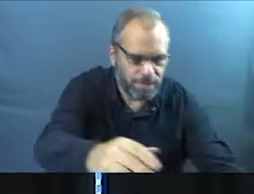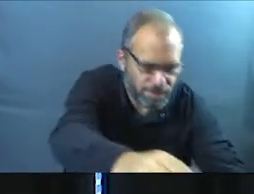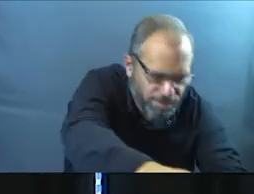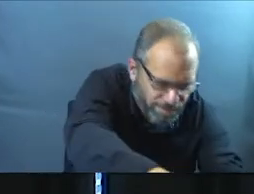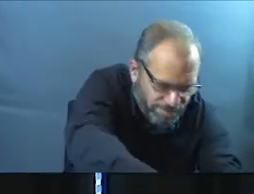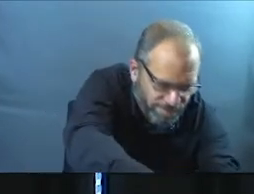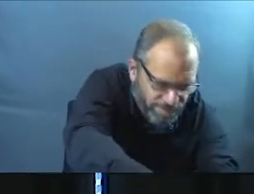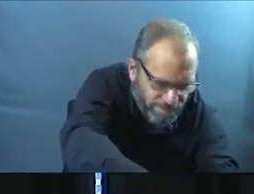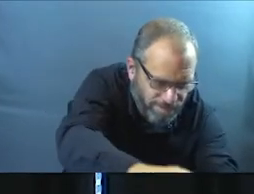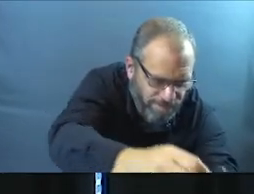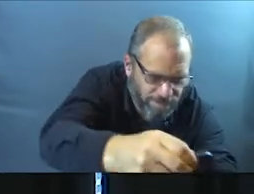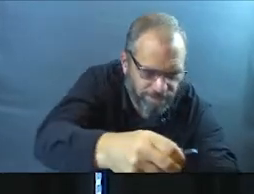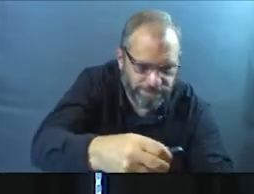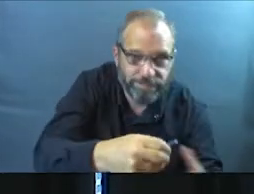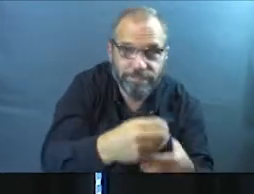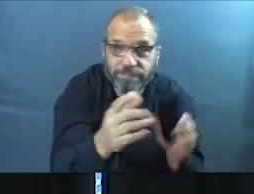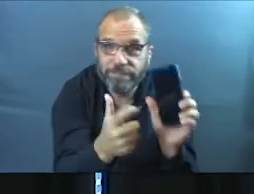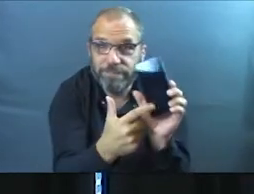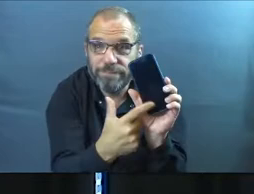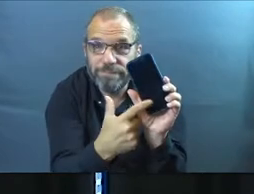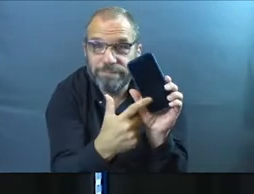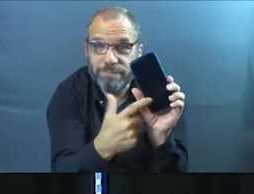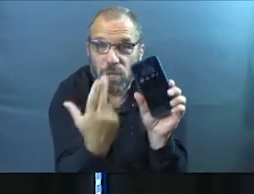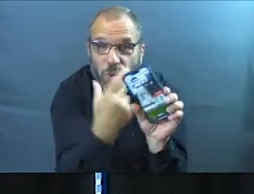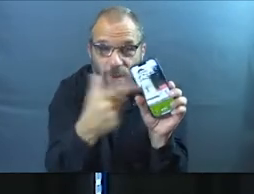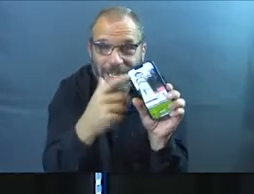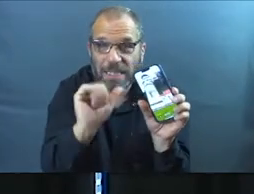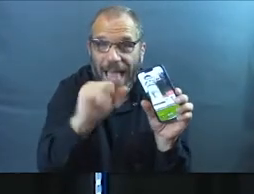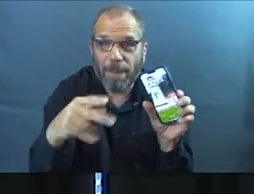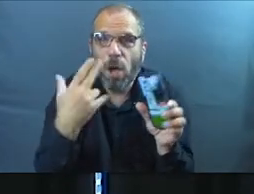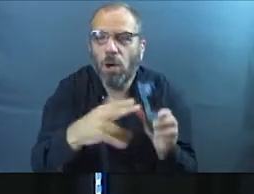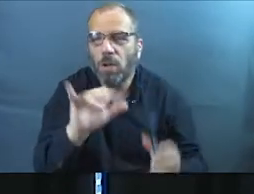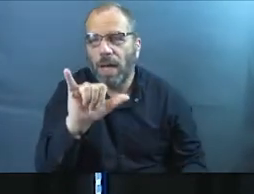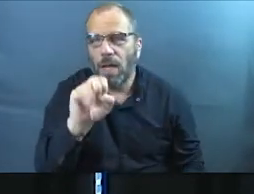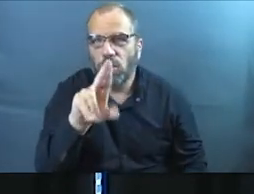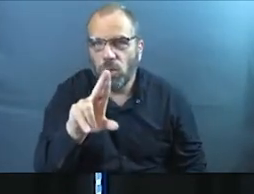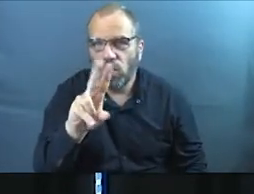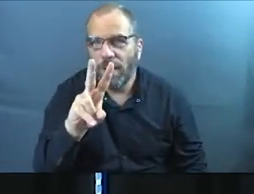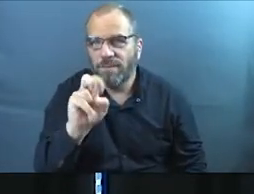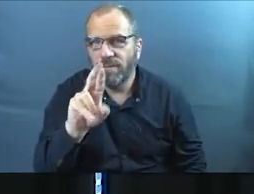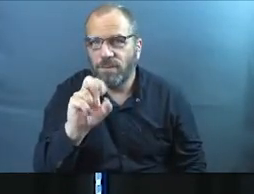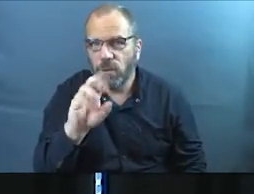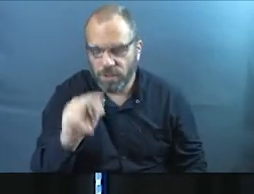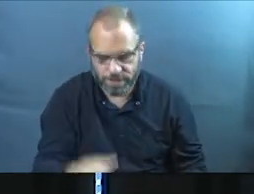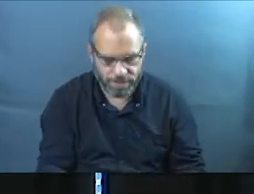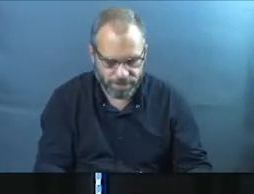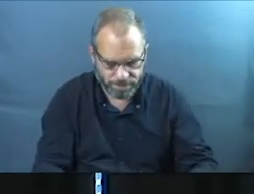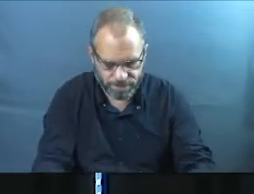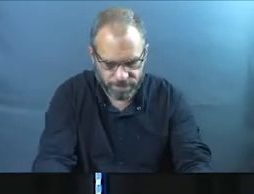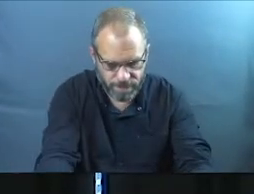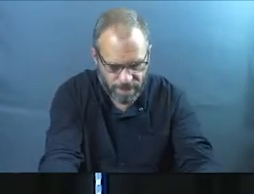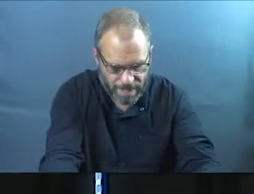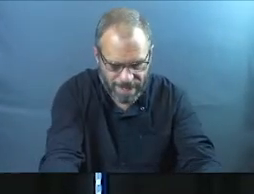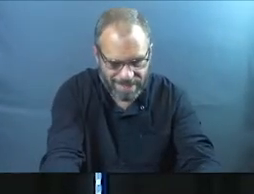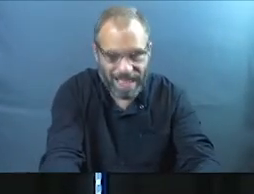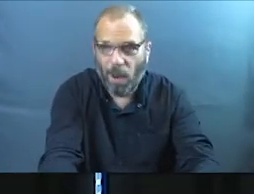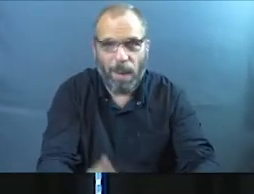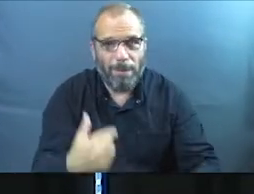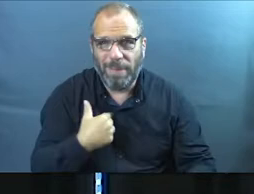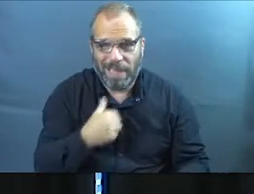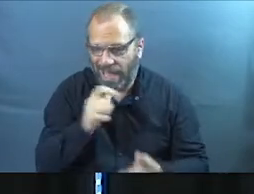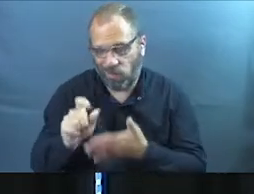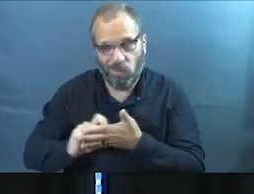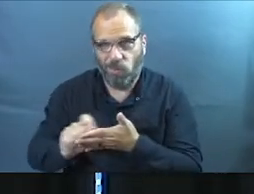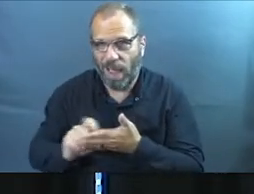YouVersion app has got the Bible on it, but you're going to need it today. Also, we're going to need you to take notes today. And if you're like, I'm not a person who